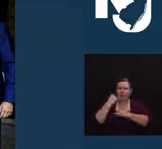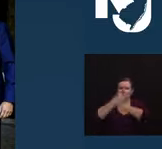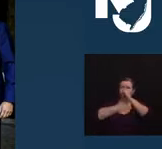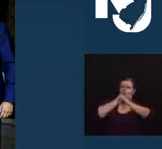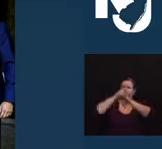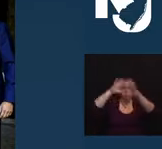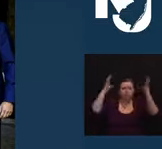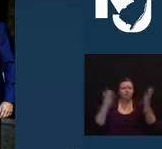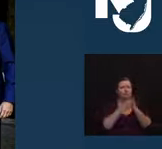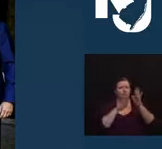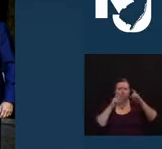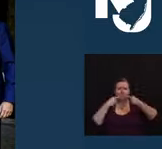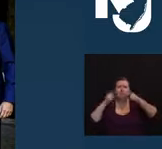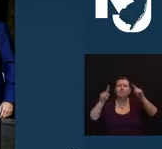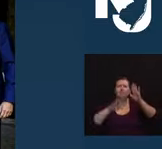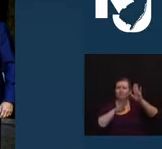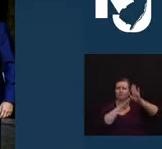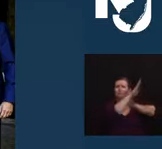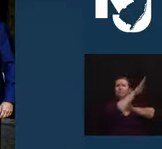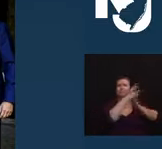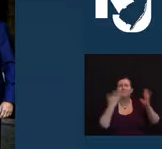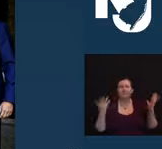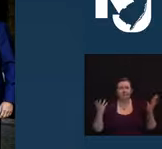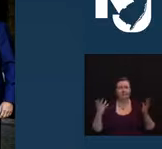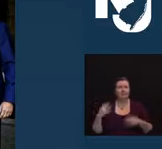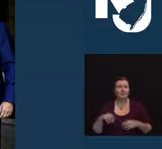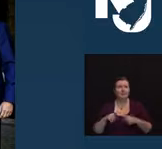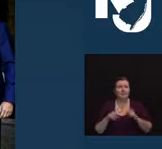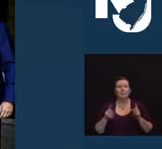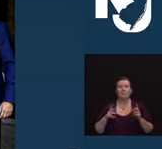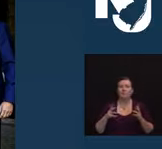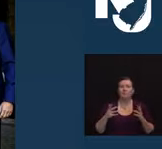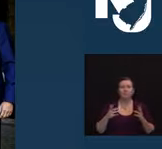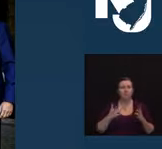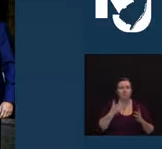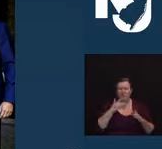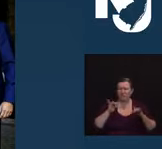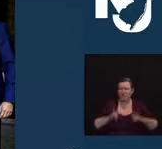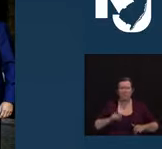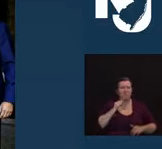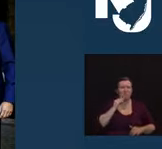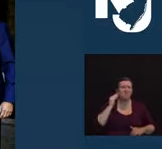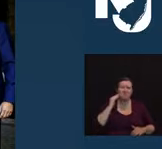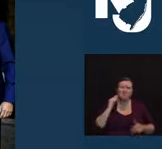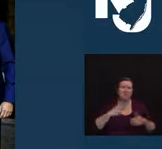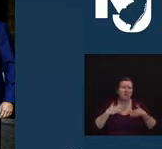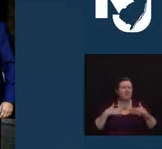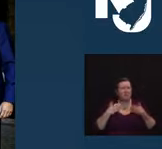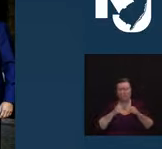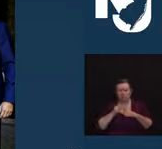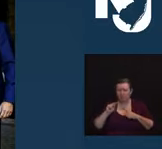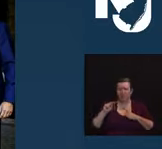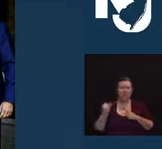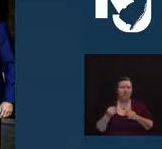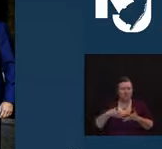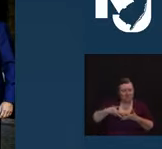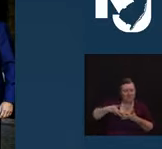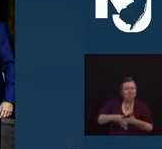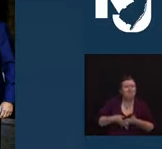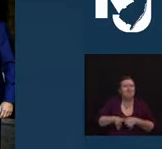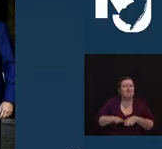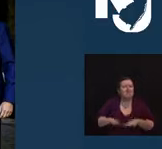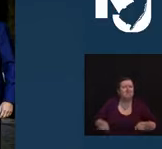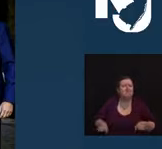travels, Paul was happiest at home in New Jersey with his family, spending time watching the Navesink River